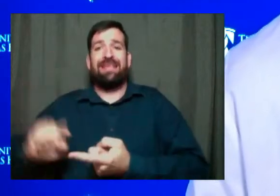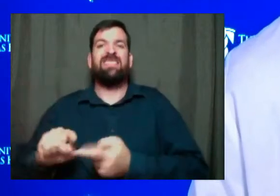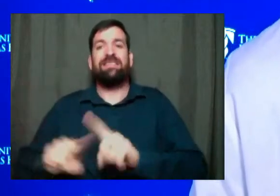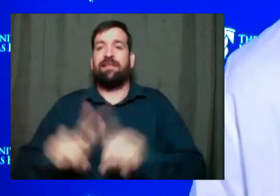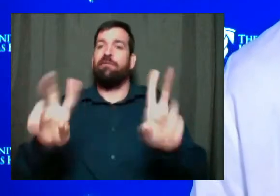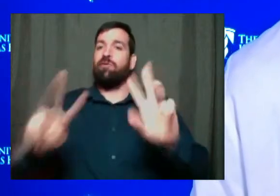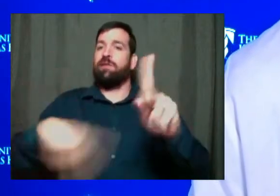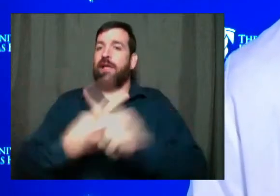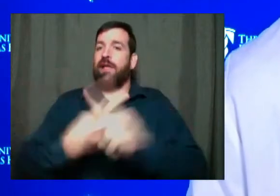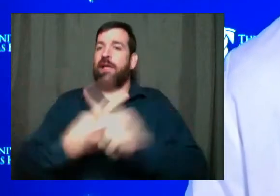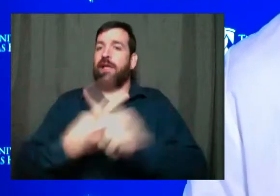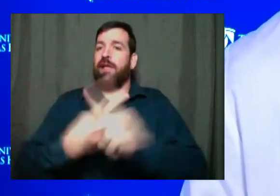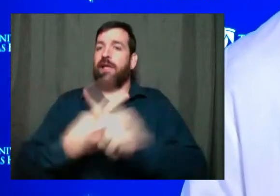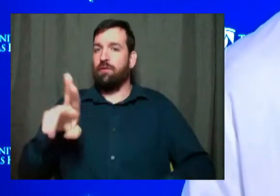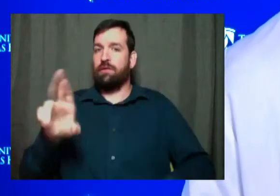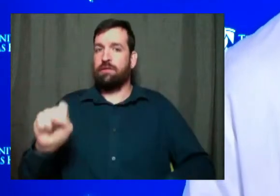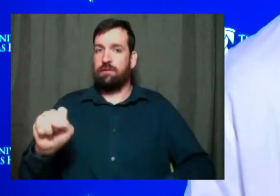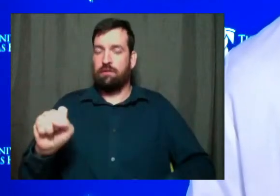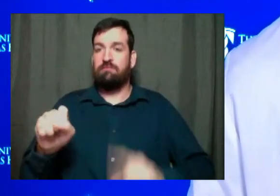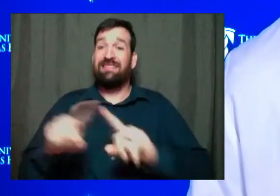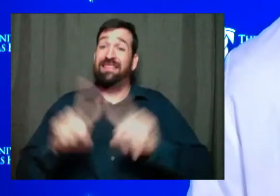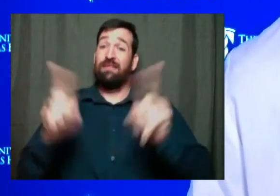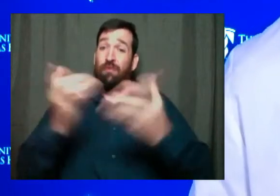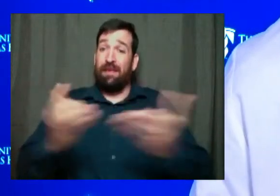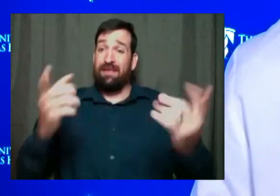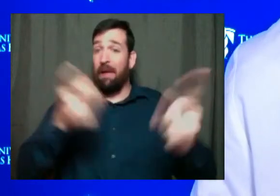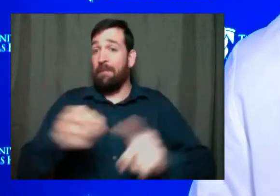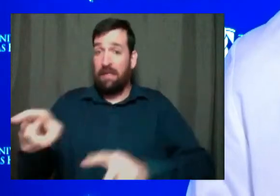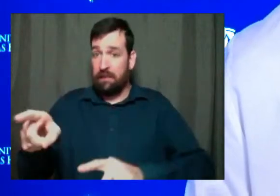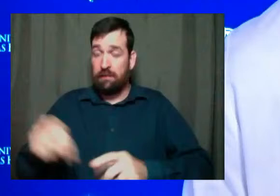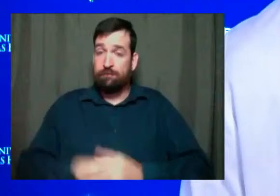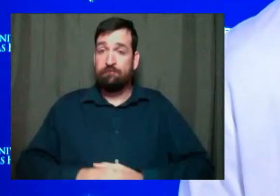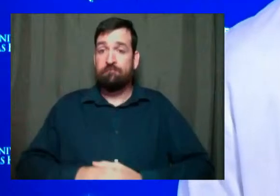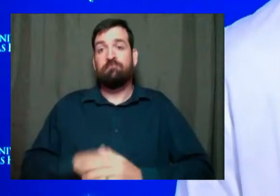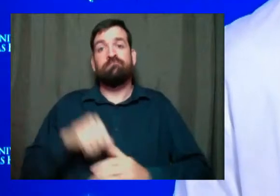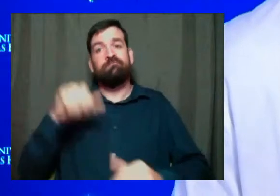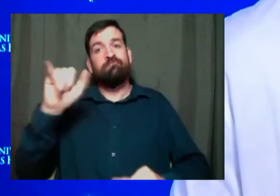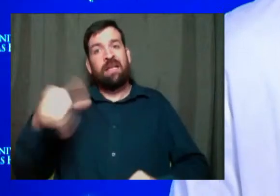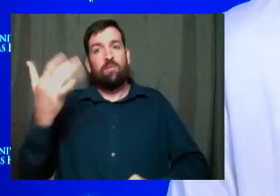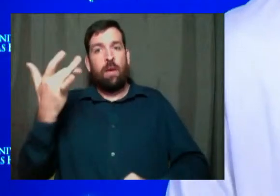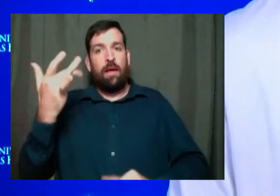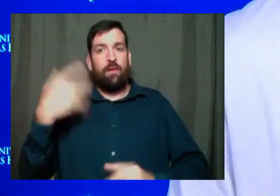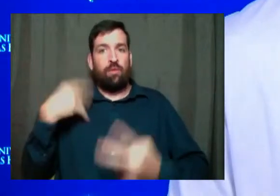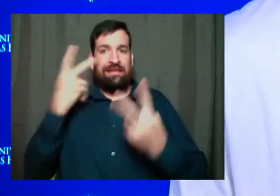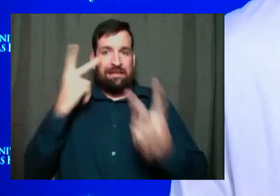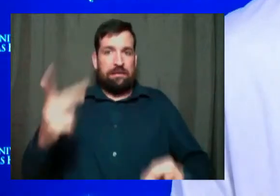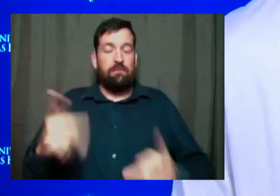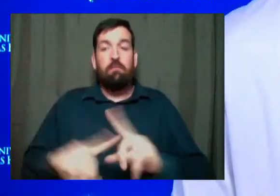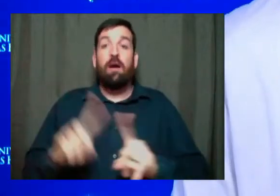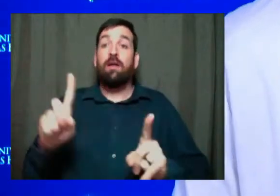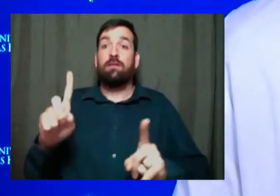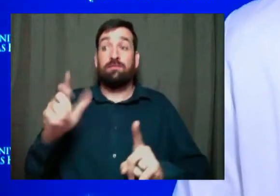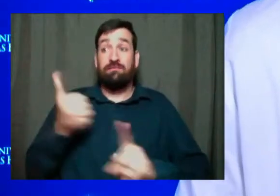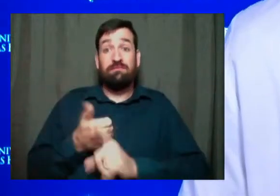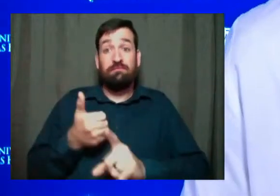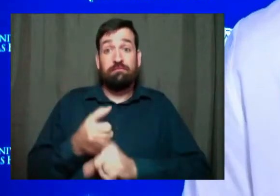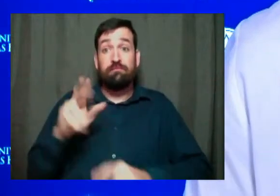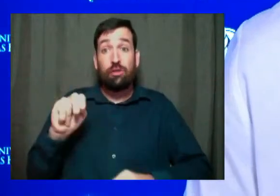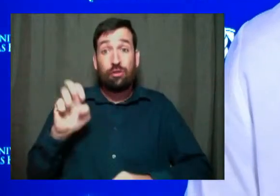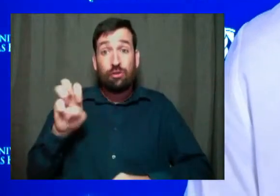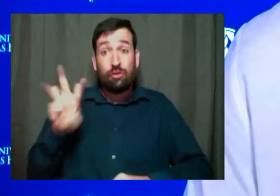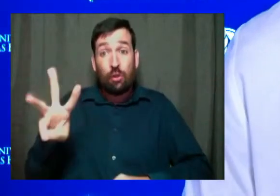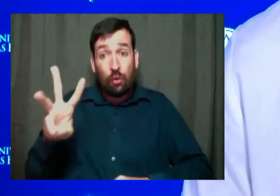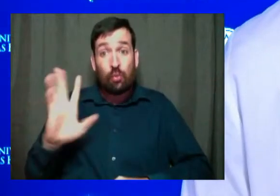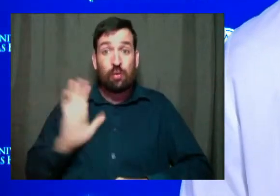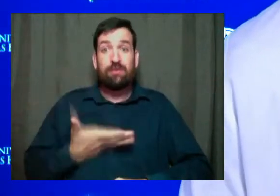They have different things going on. And so I think that is why we are seeing this. But also, it is new to our species, as